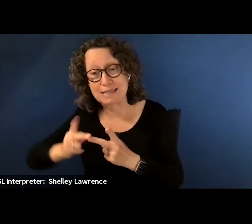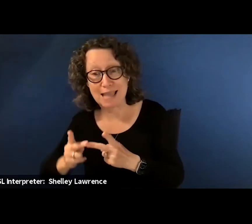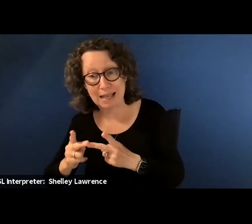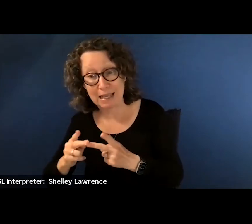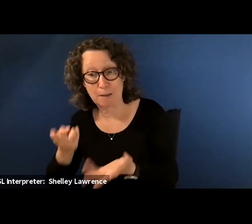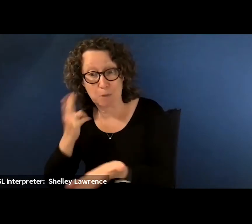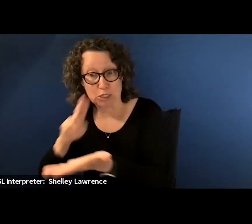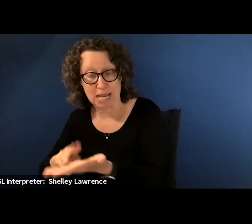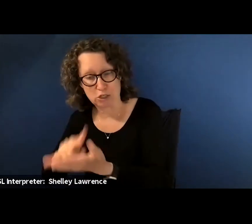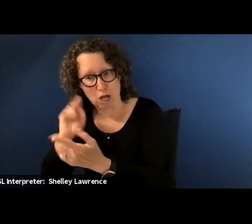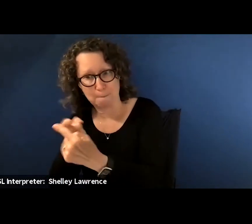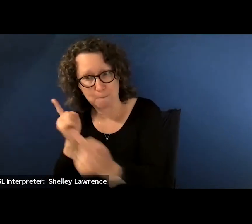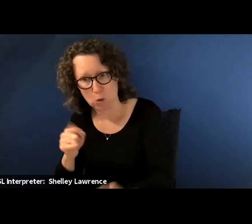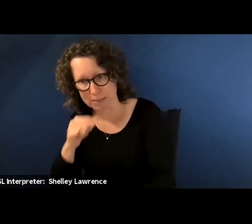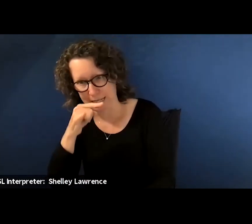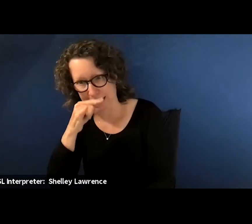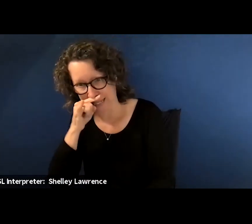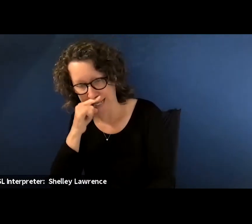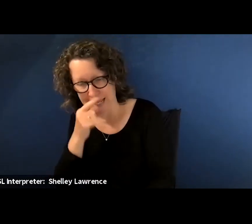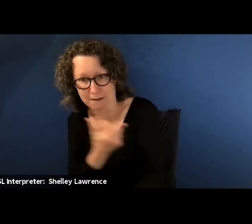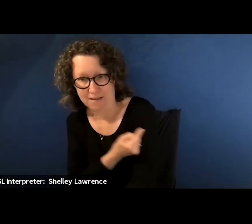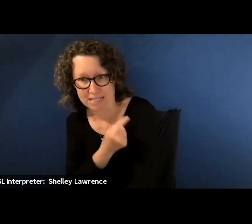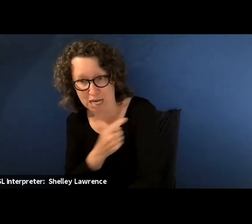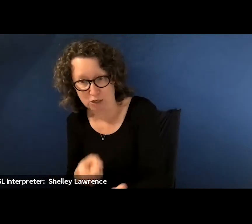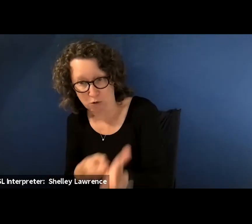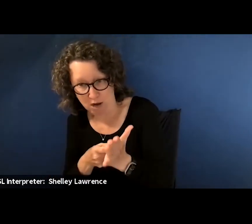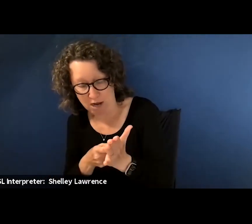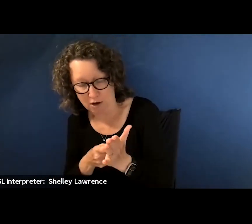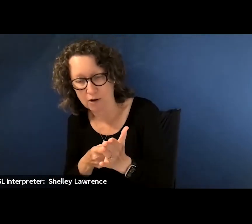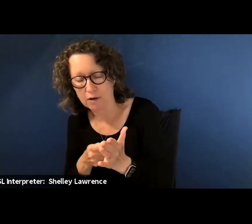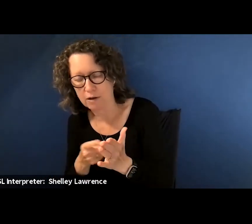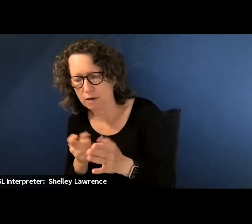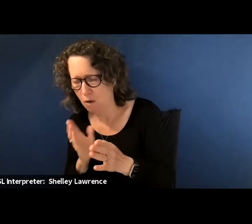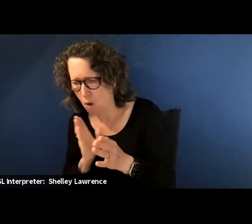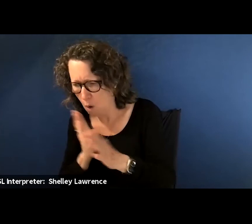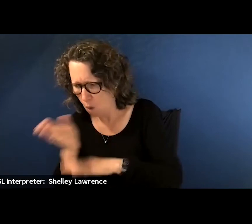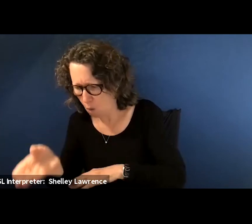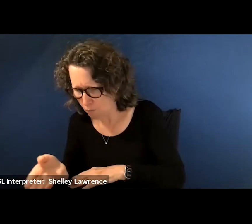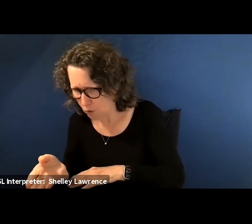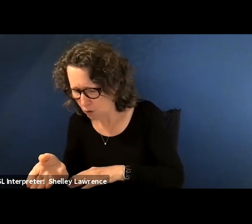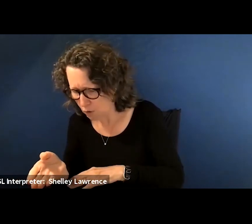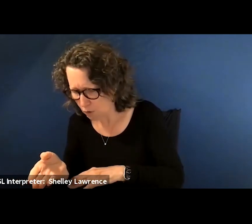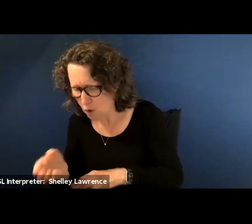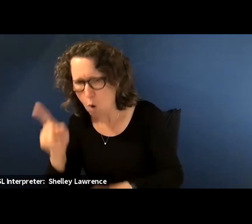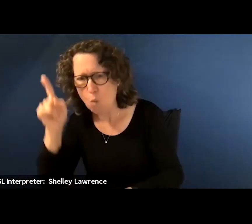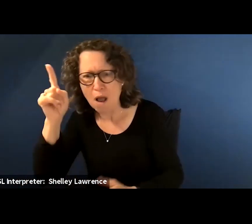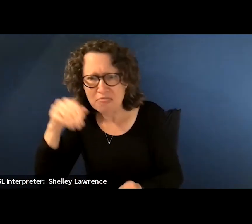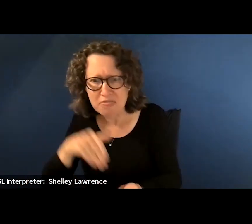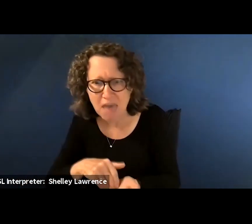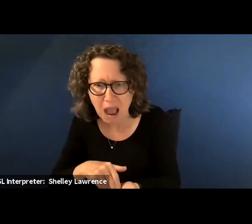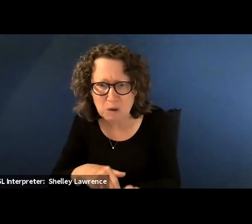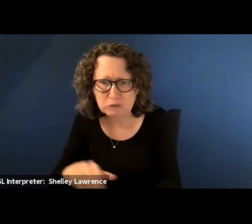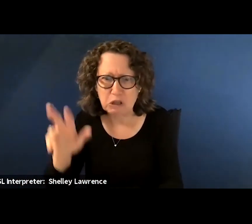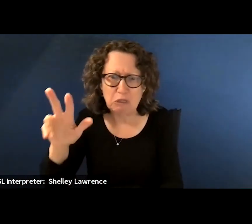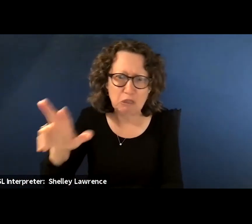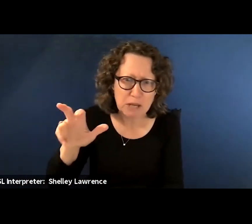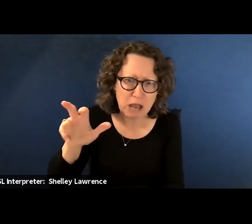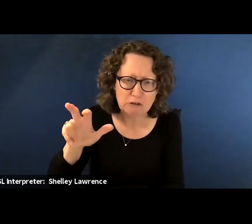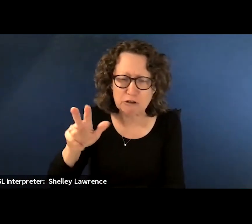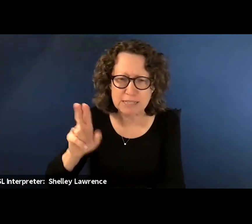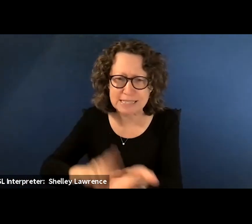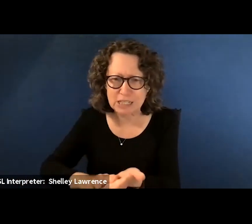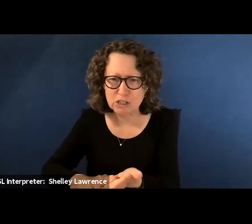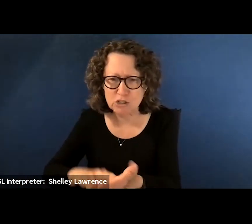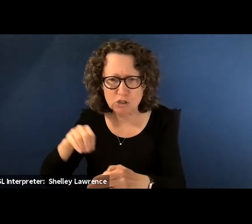petition opposing a school kid vaccination mandate gathered over, wait for this, 1,300 signatures in